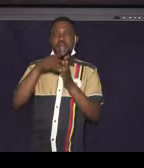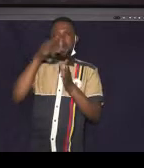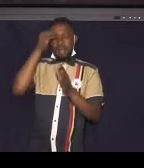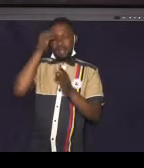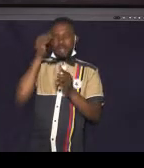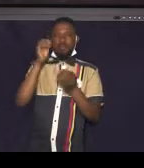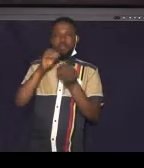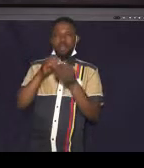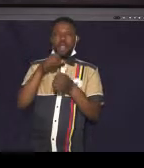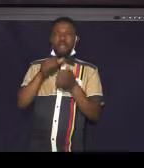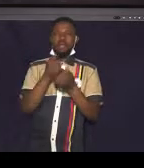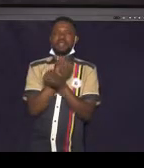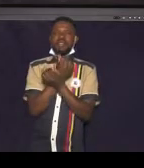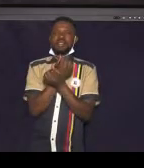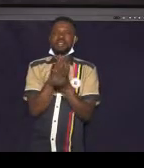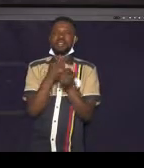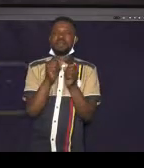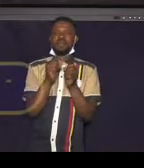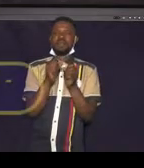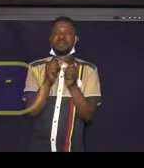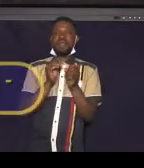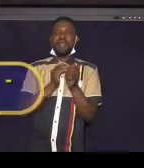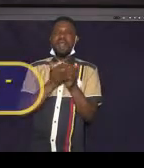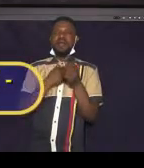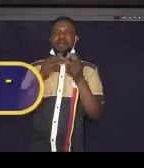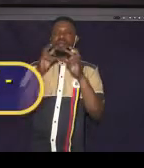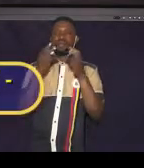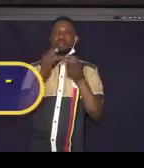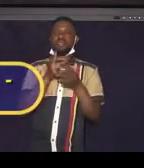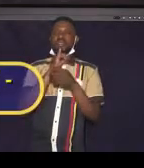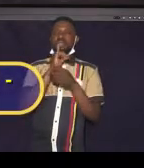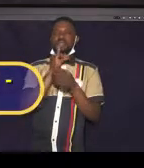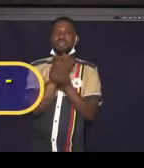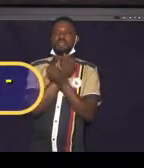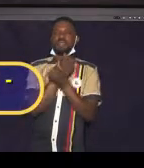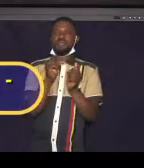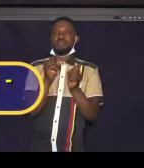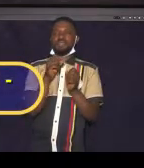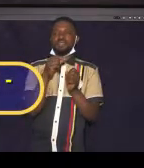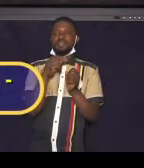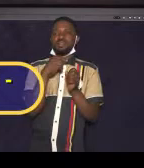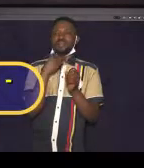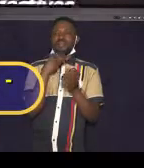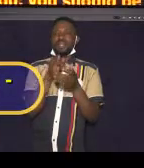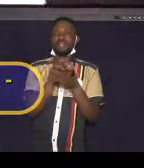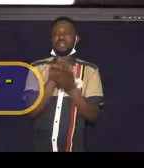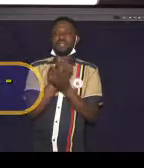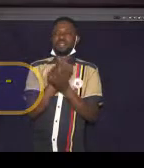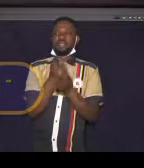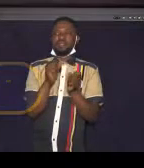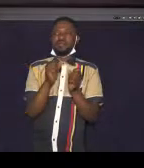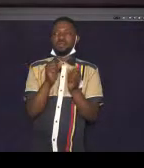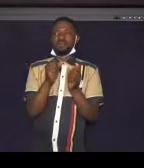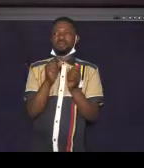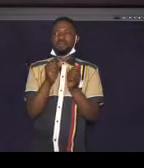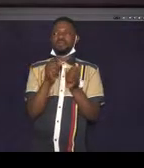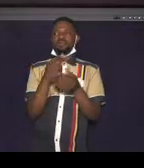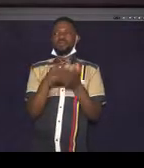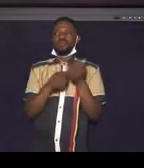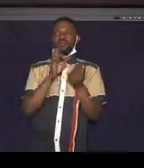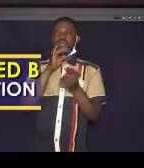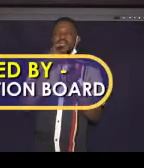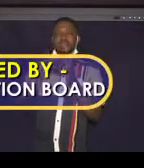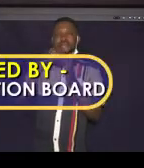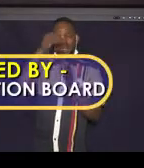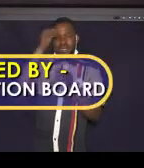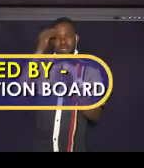about safety. Our topic for today is safety. Say that, safety. What are the learning objectives?